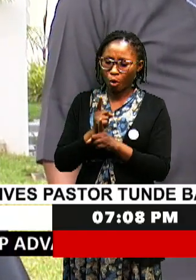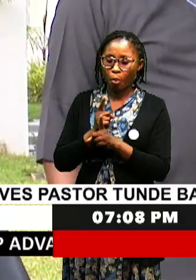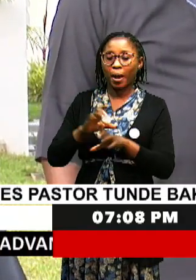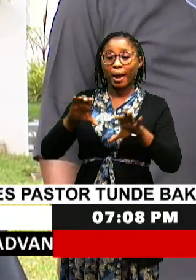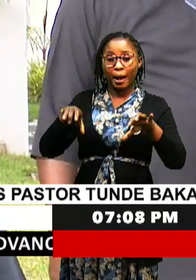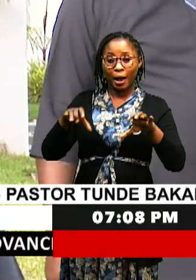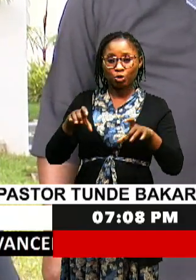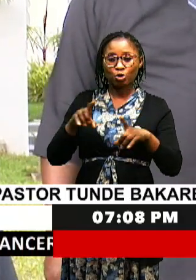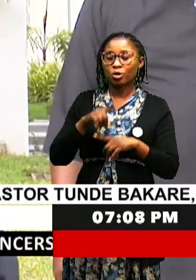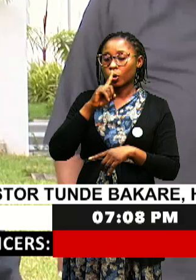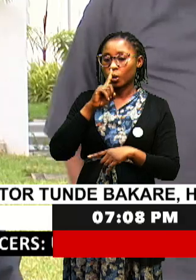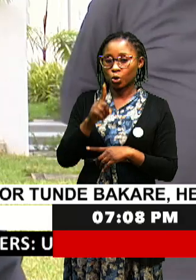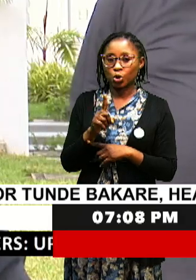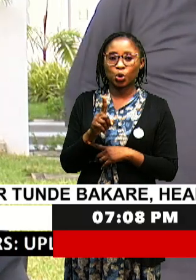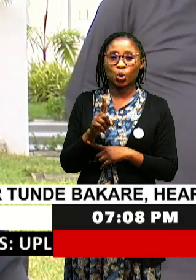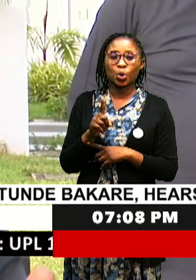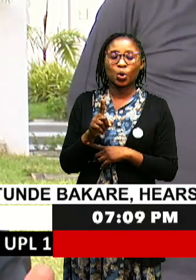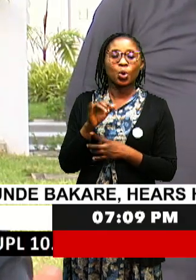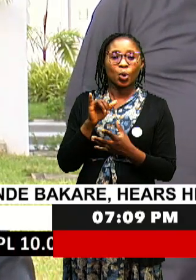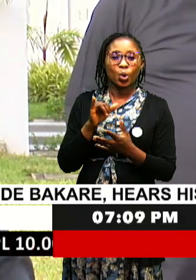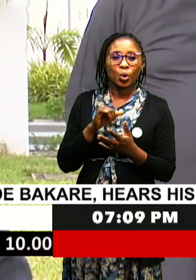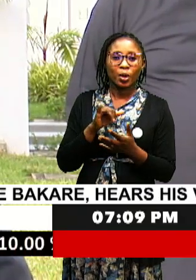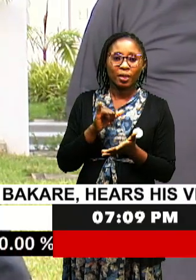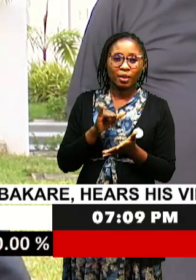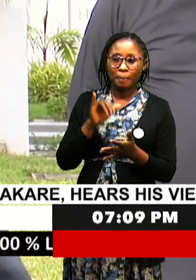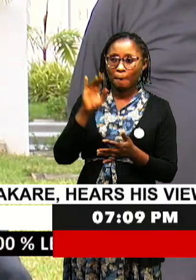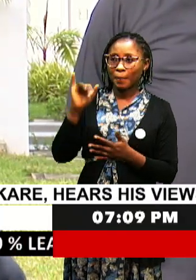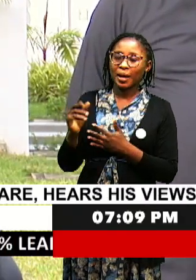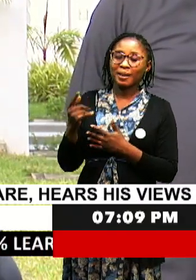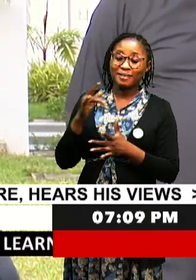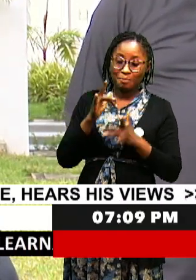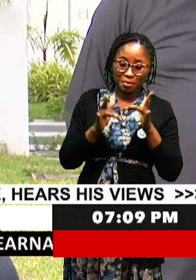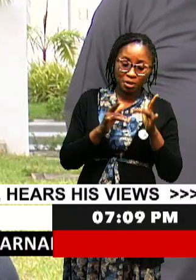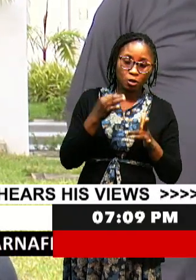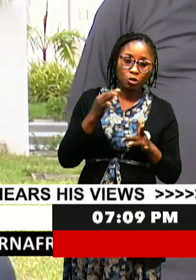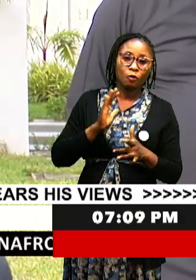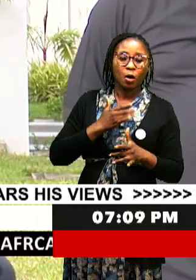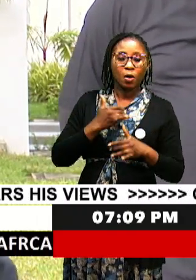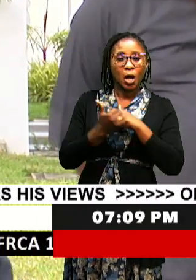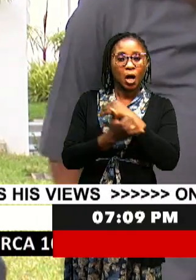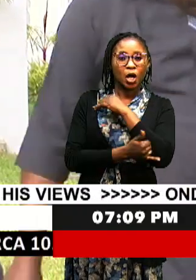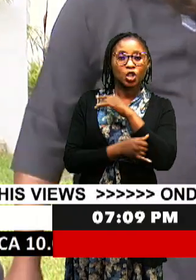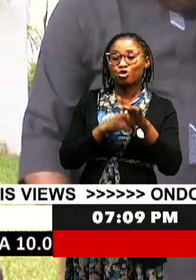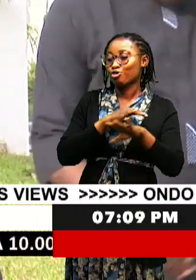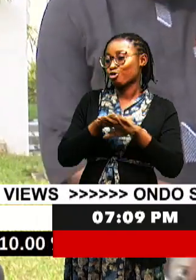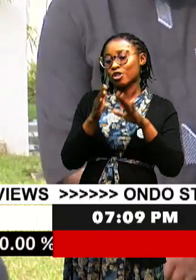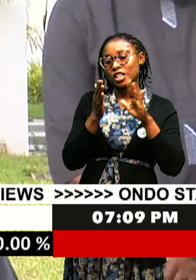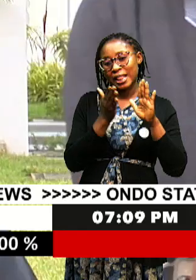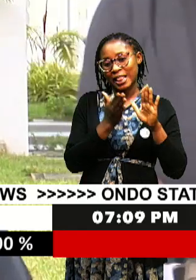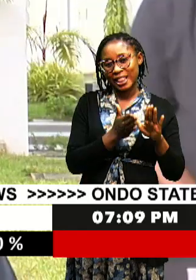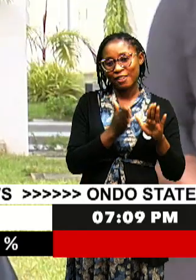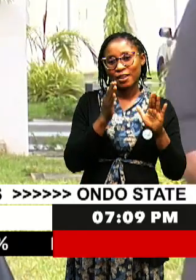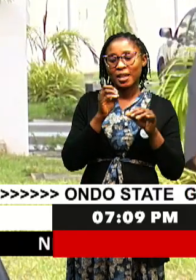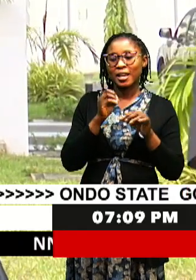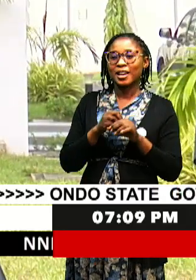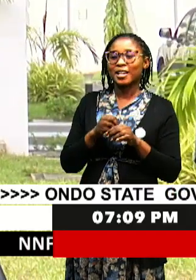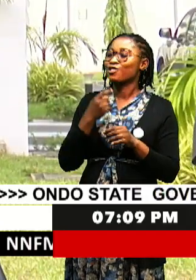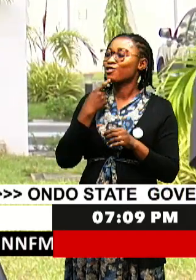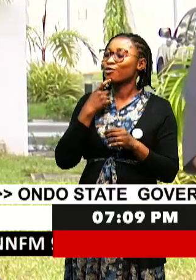ensure that the mercies of our country do not live in abject